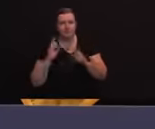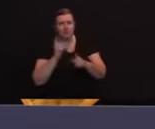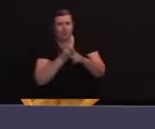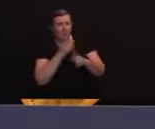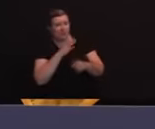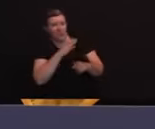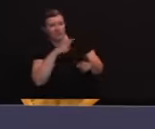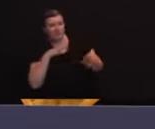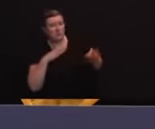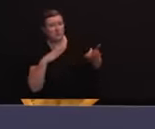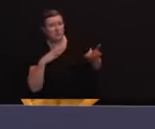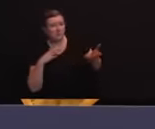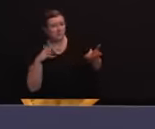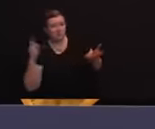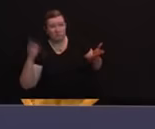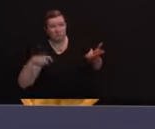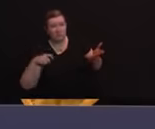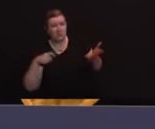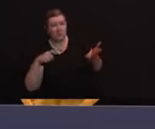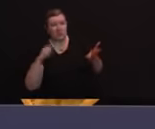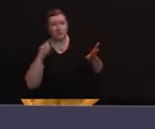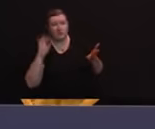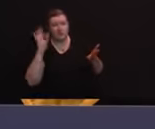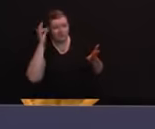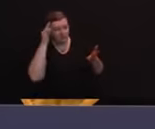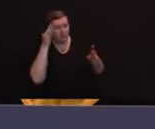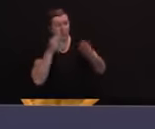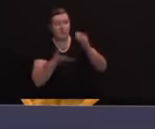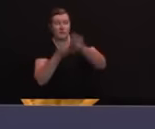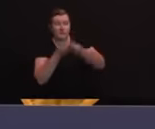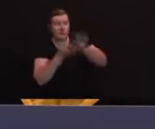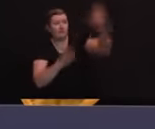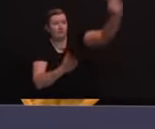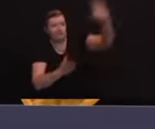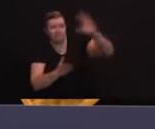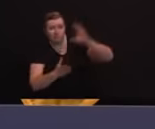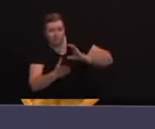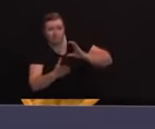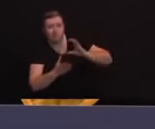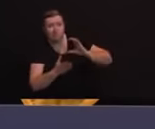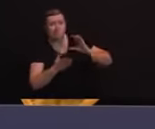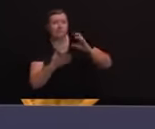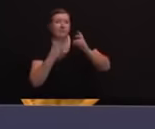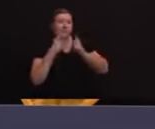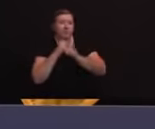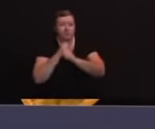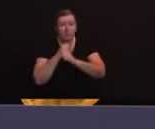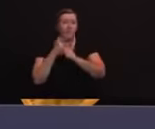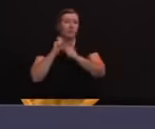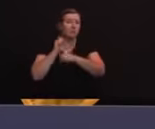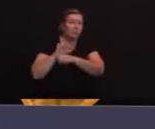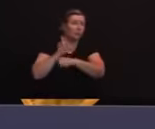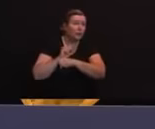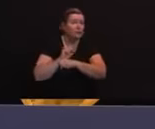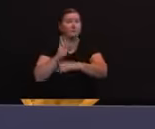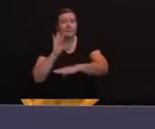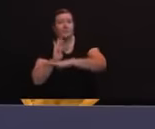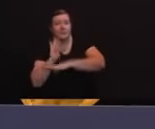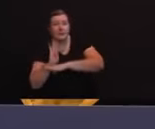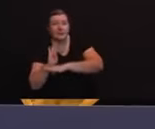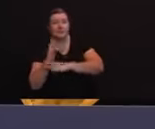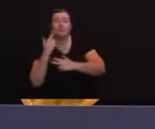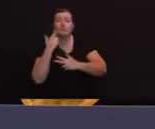federal stimulus bill to help folks who are unemployed, small businesses, restaurants, states. It's shameful that we have not